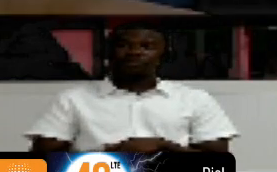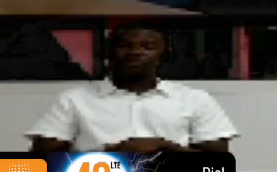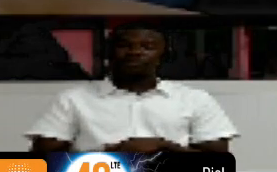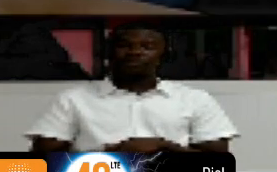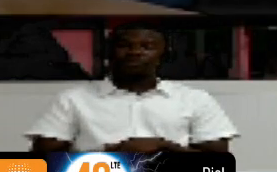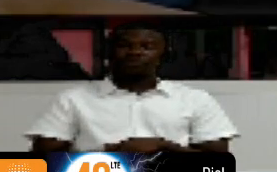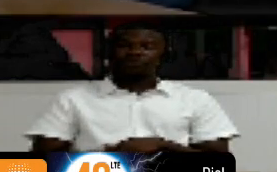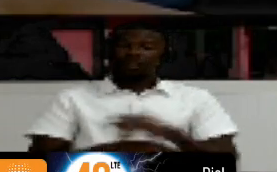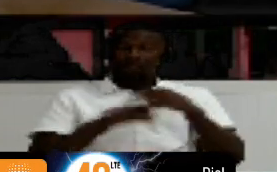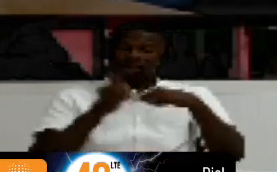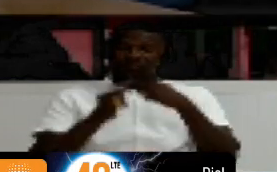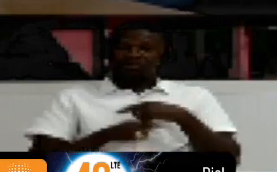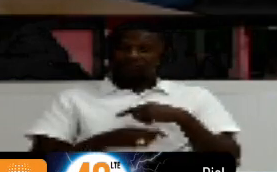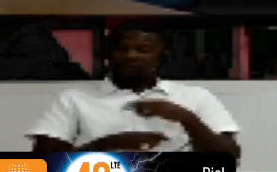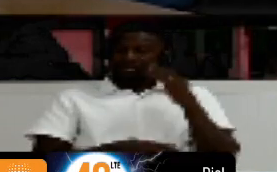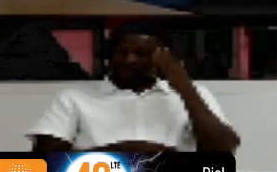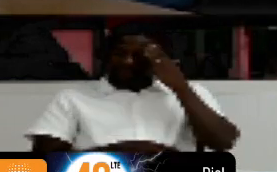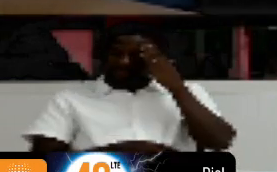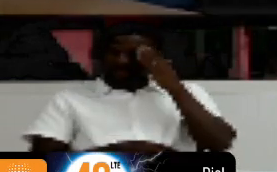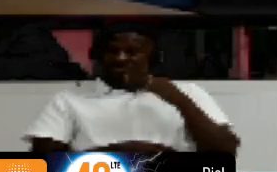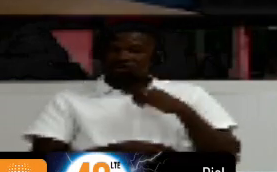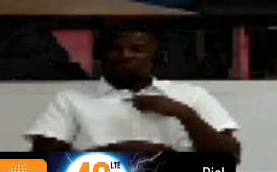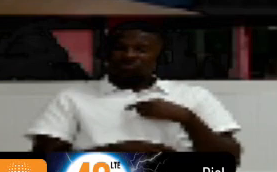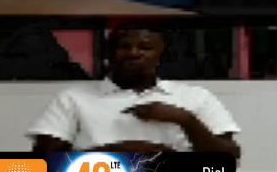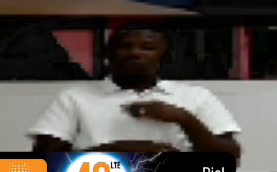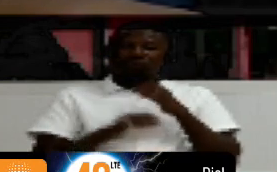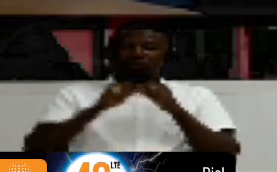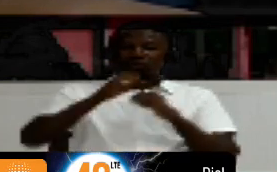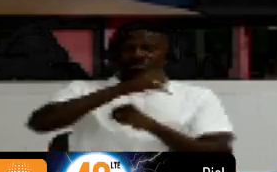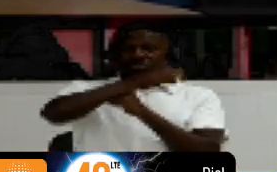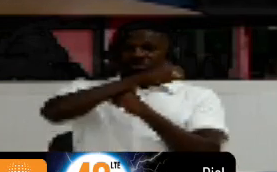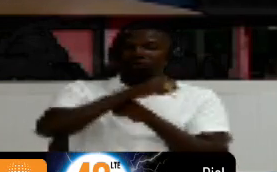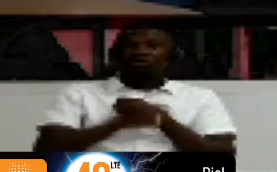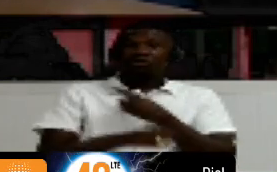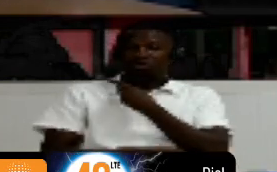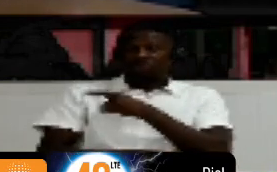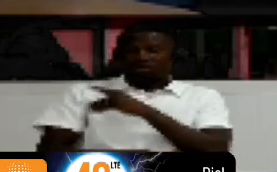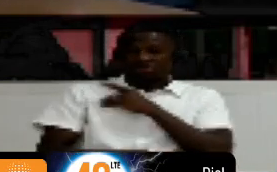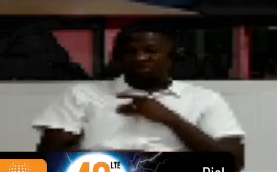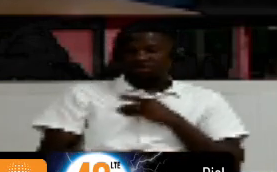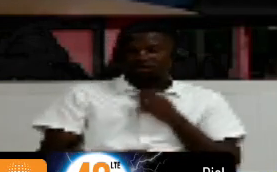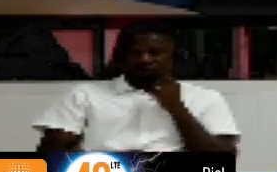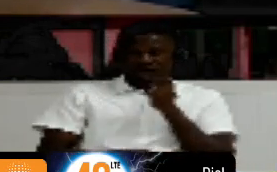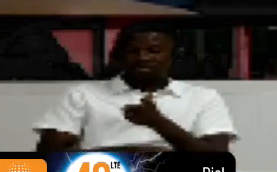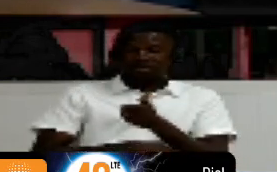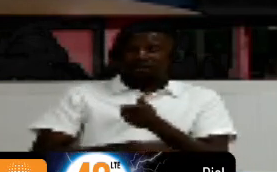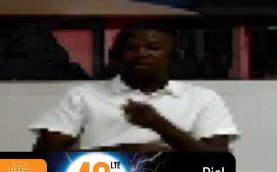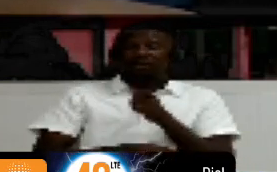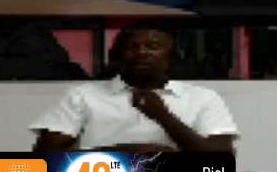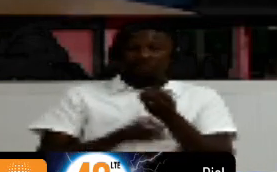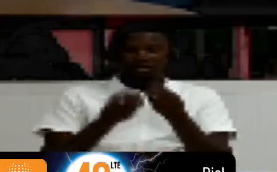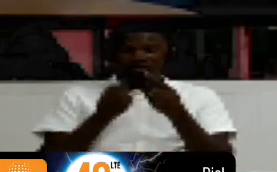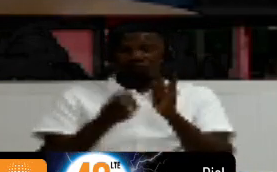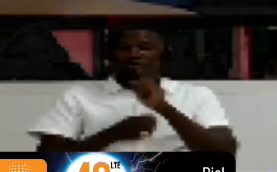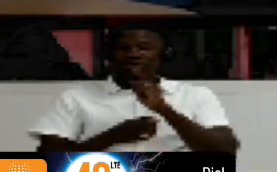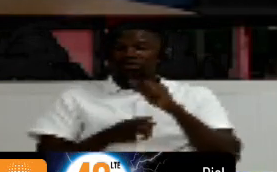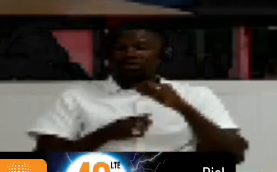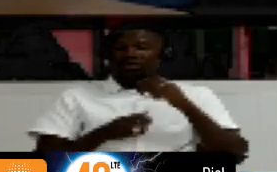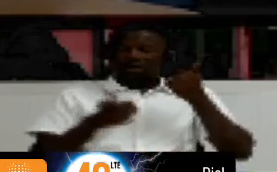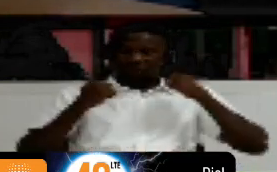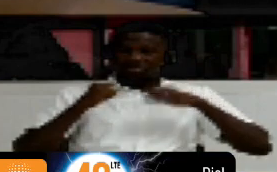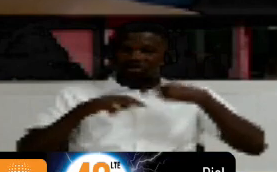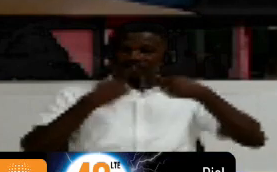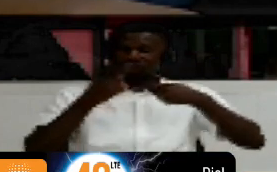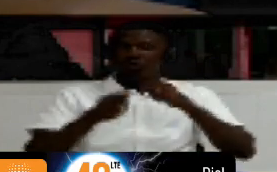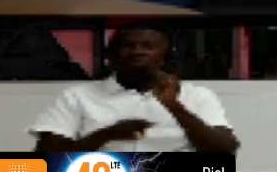So after he decided to take on your medical treatment, can you tell us what happened afterwards? What operations or treatment